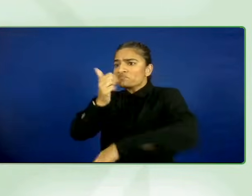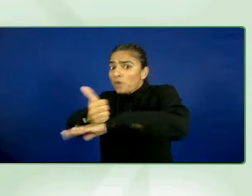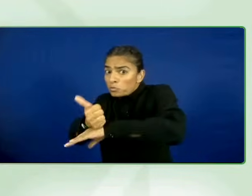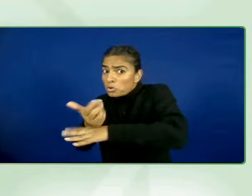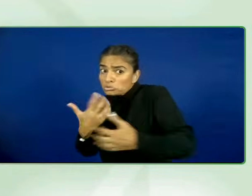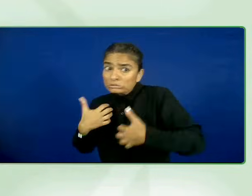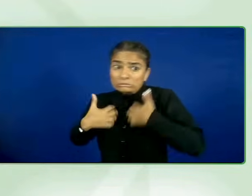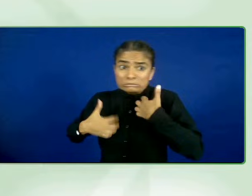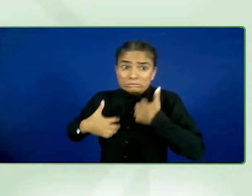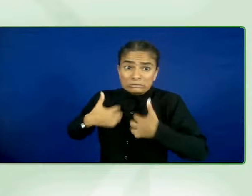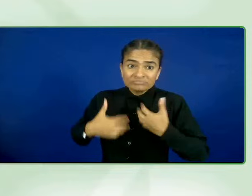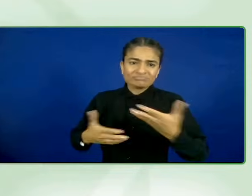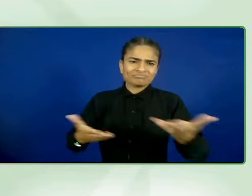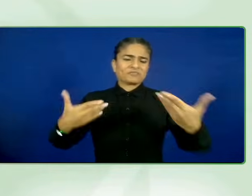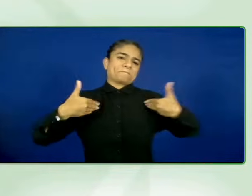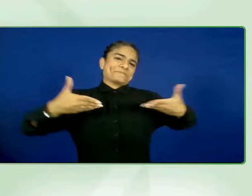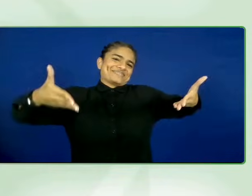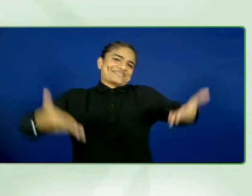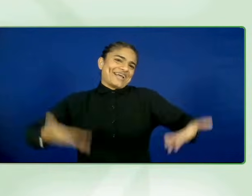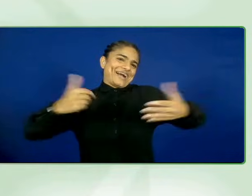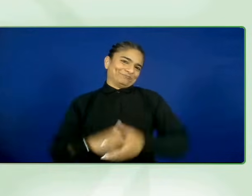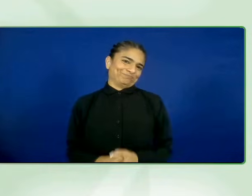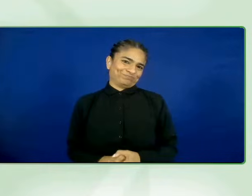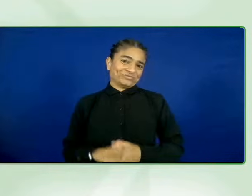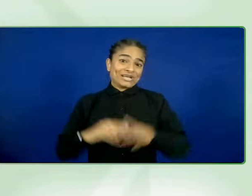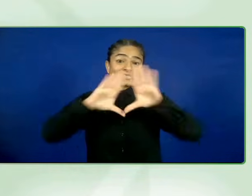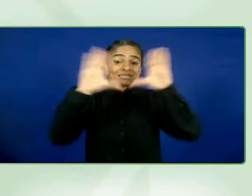Zero Project, you can reach out on